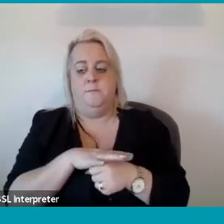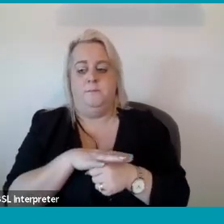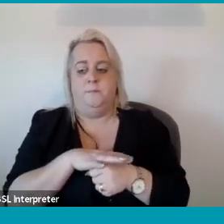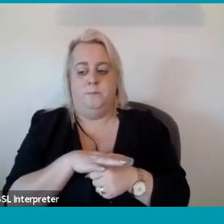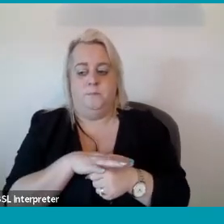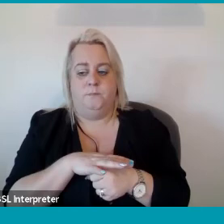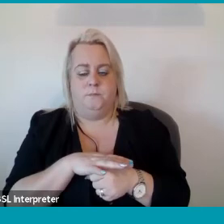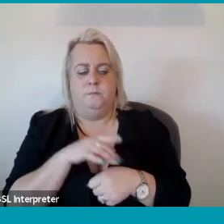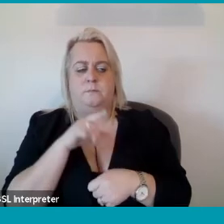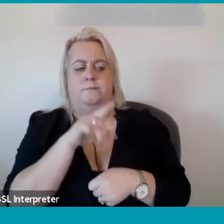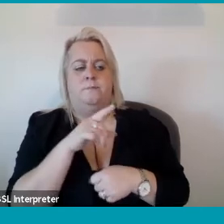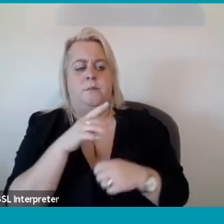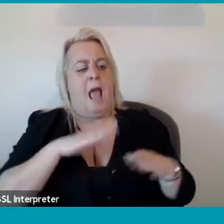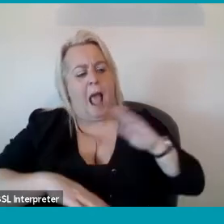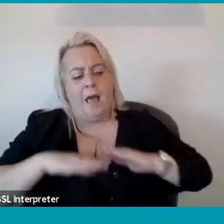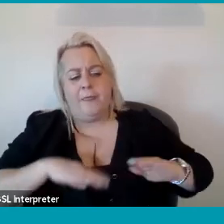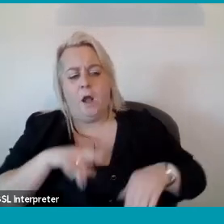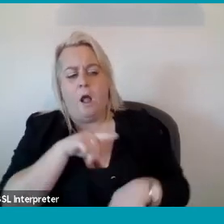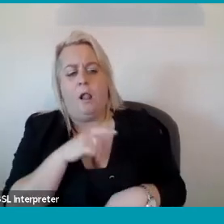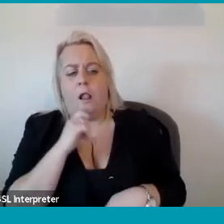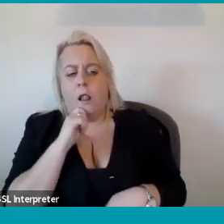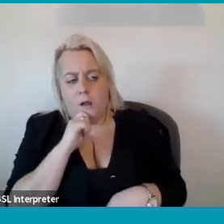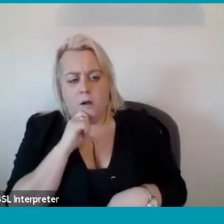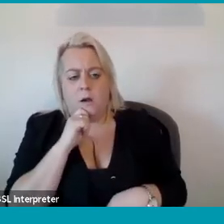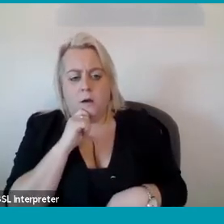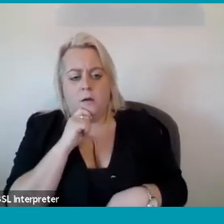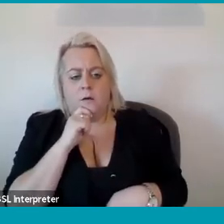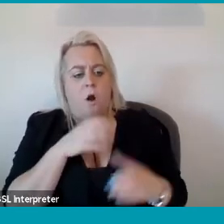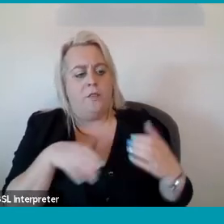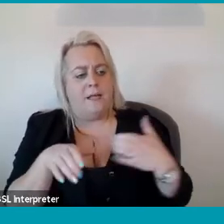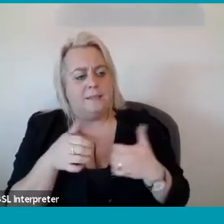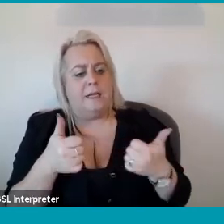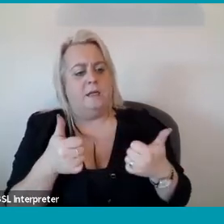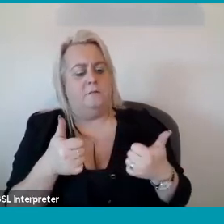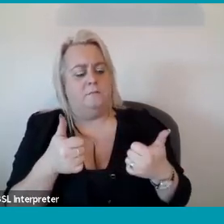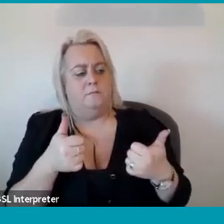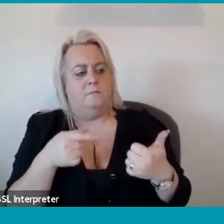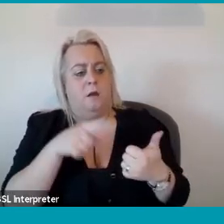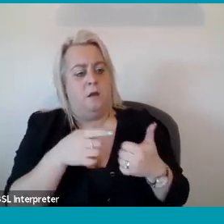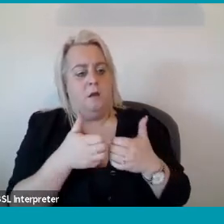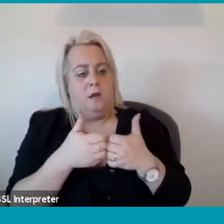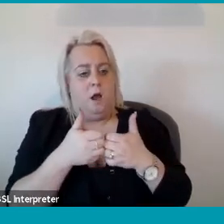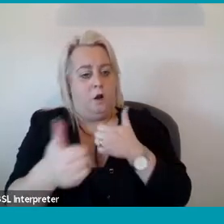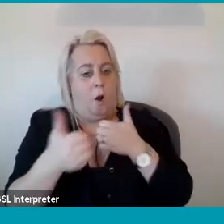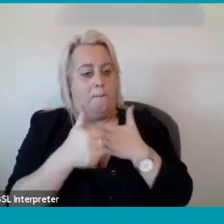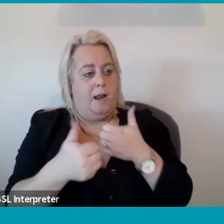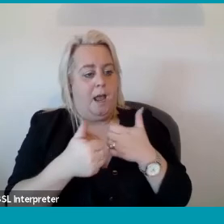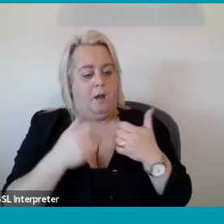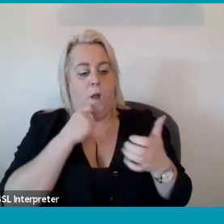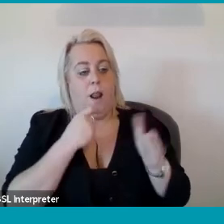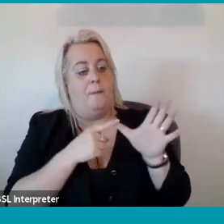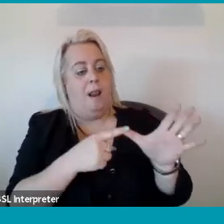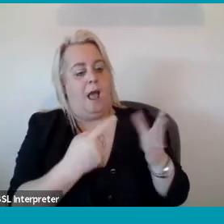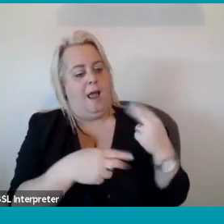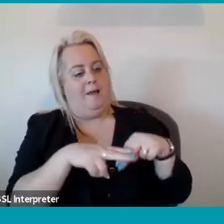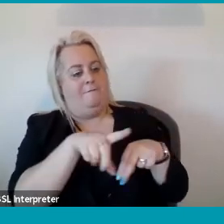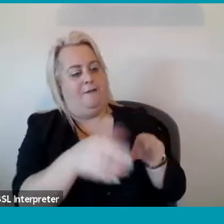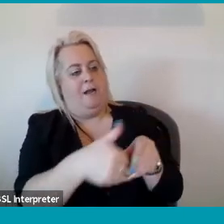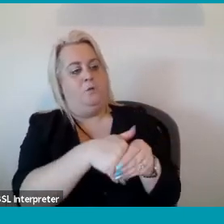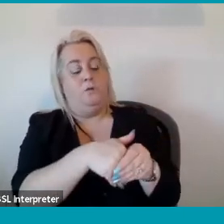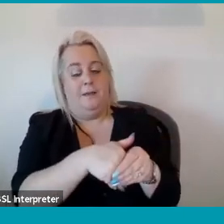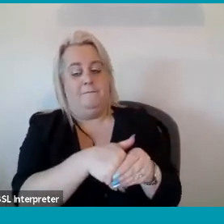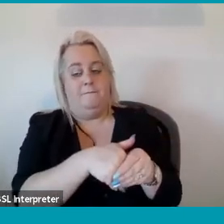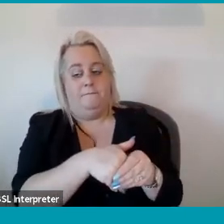organization? Is it authentic? And so they will go for those organizations who are inclusive and are seen as